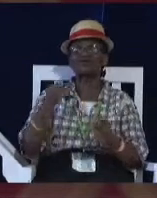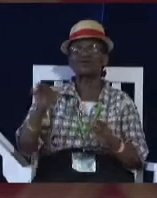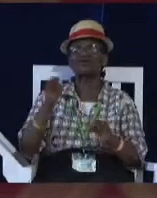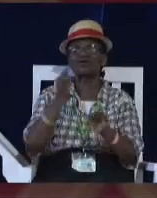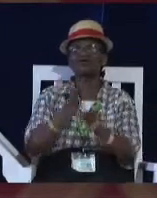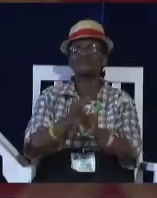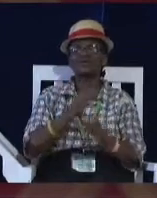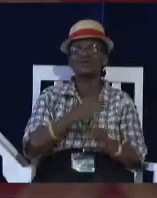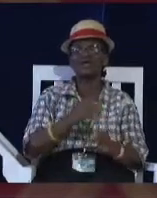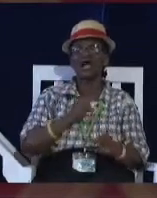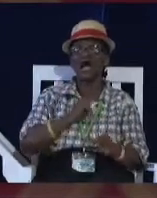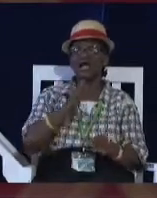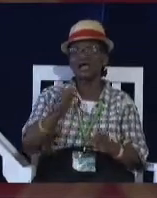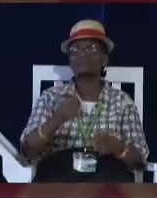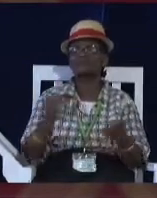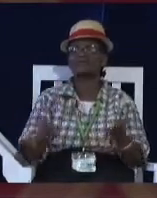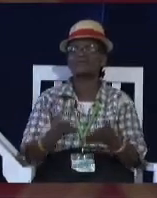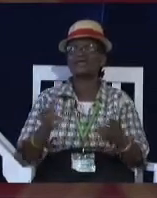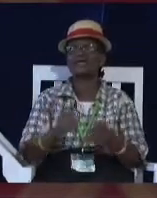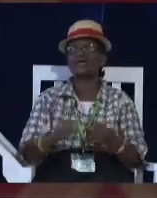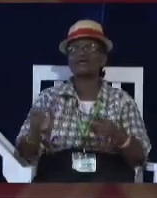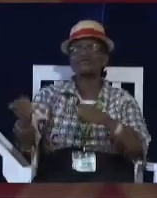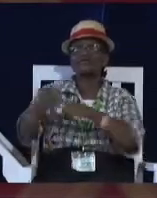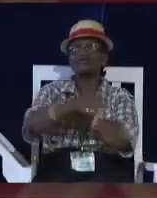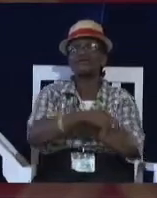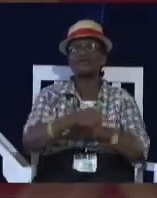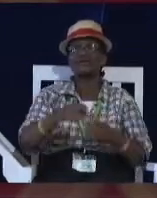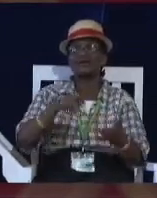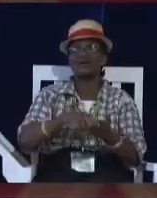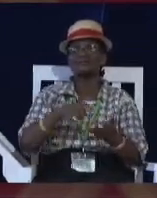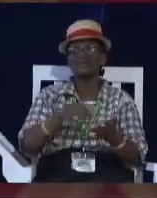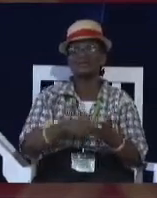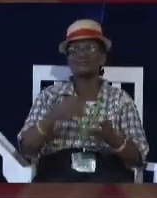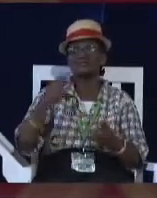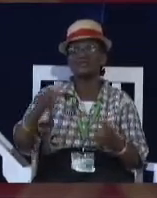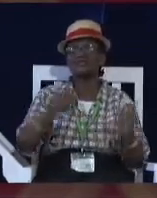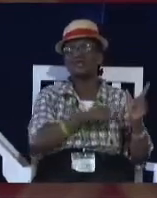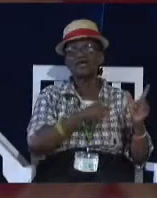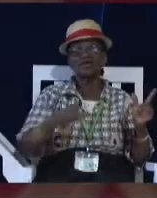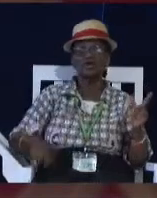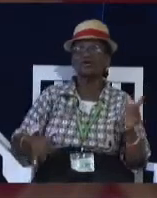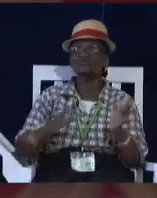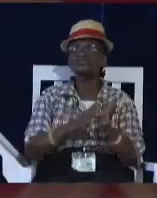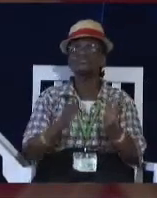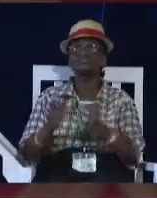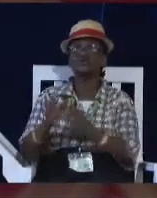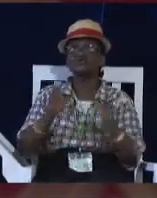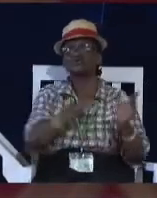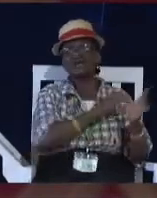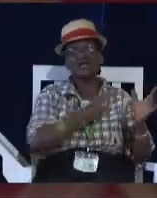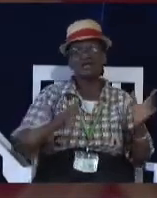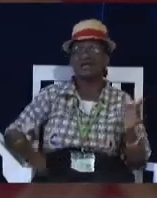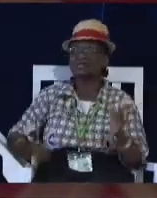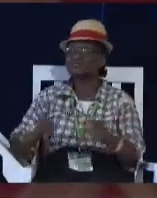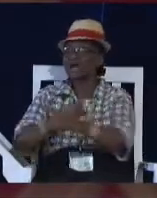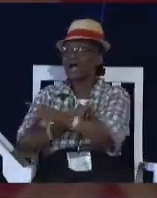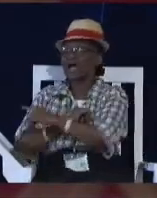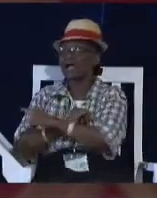I'm here today representing the Lord Jesus Christ. I'm not Jesus.